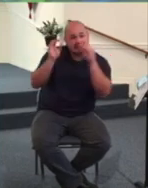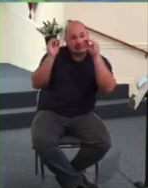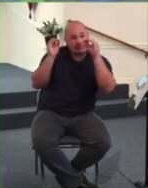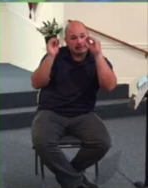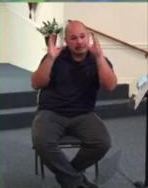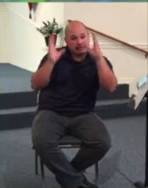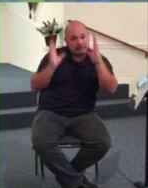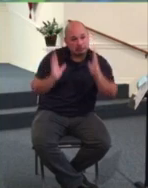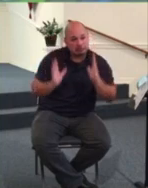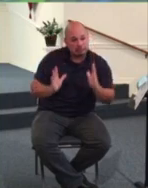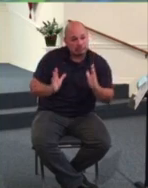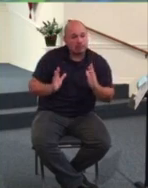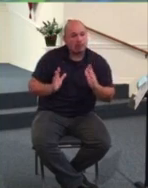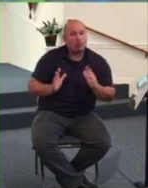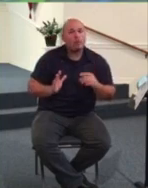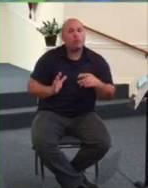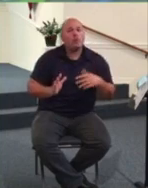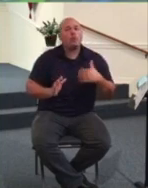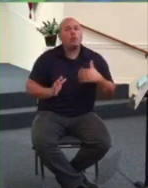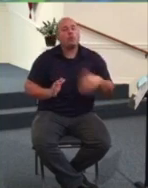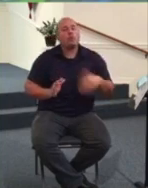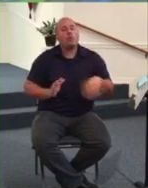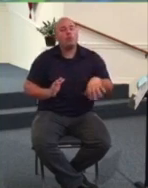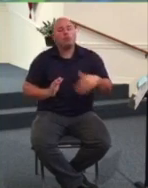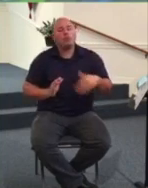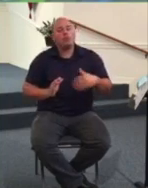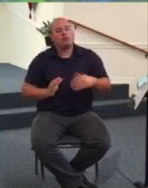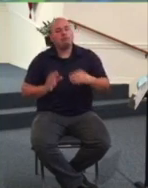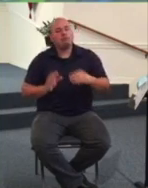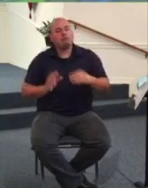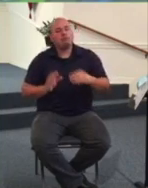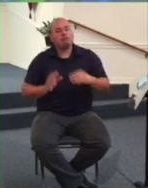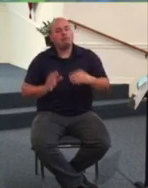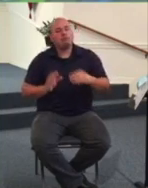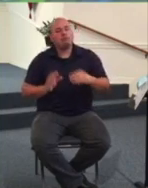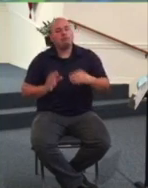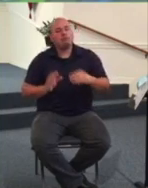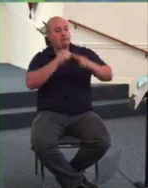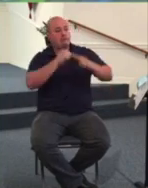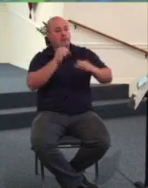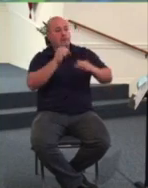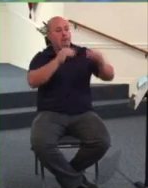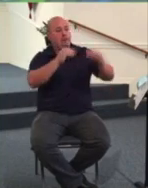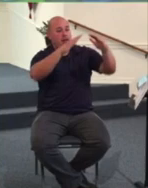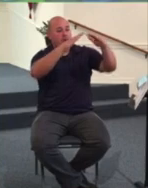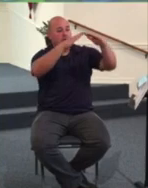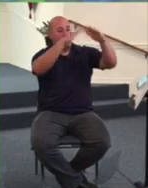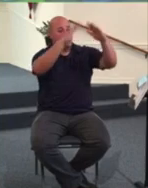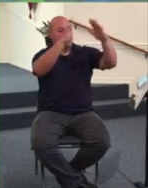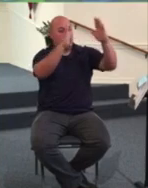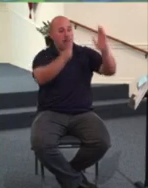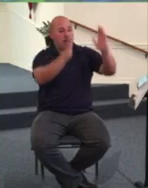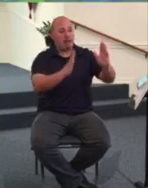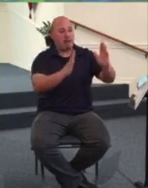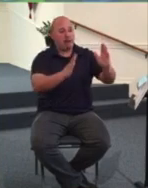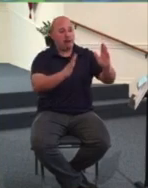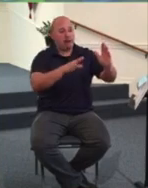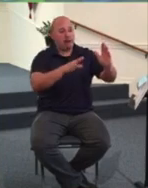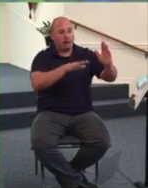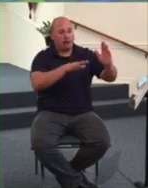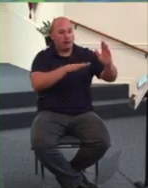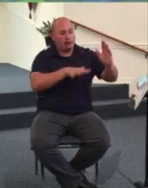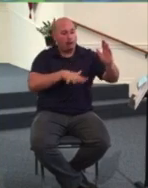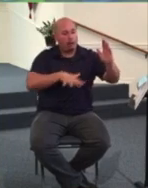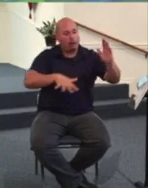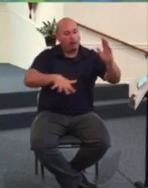no foundation to hold it strong when the storm comes. It's like that house that was built without a foundation, and when the